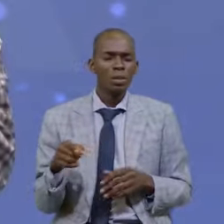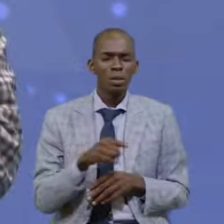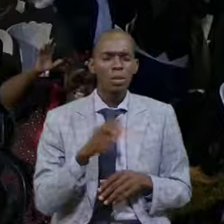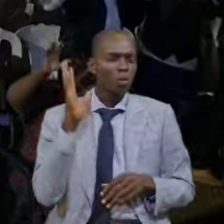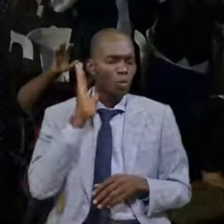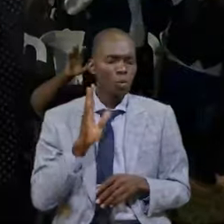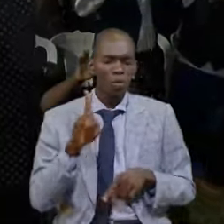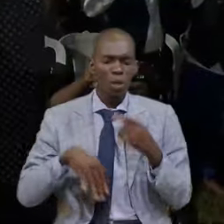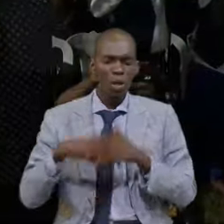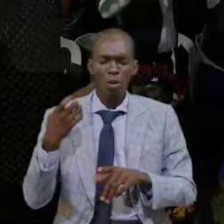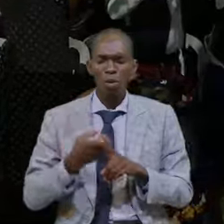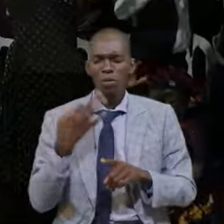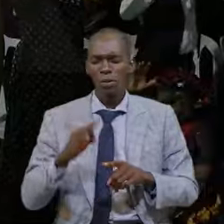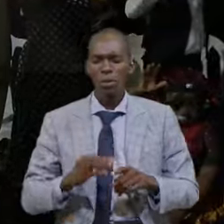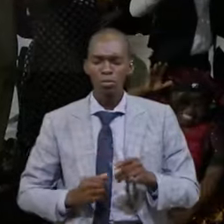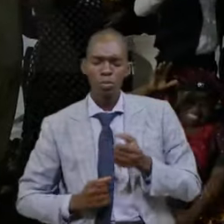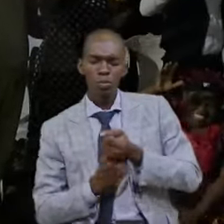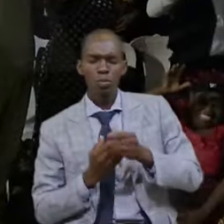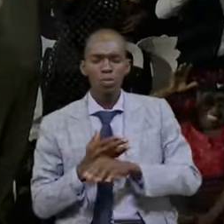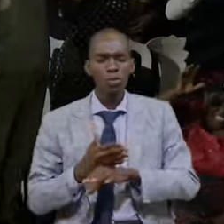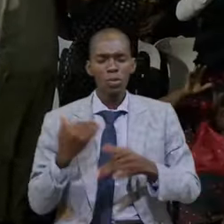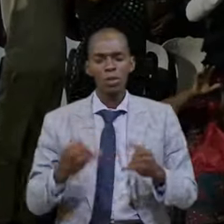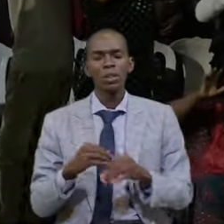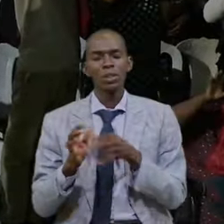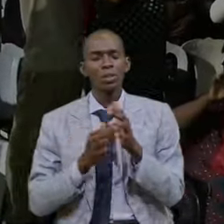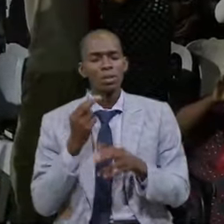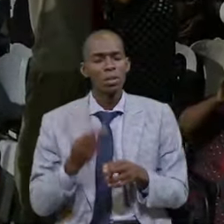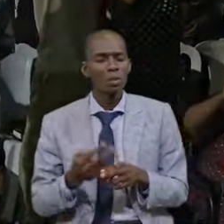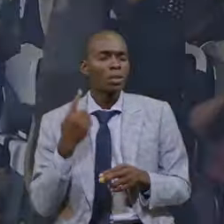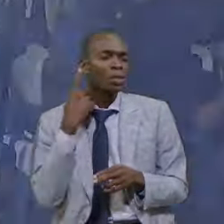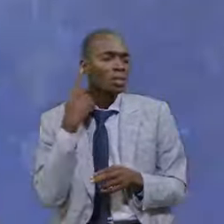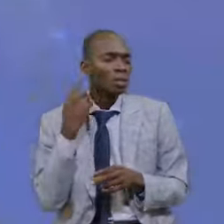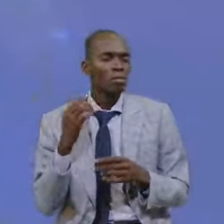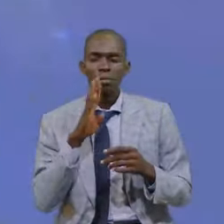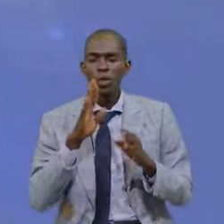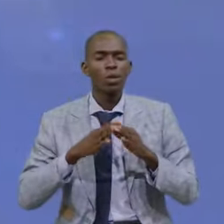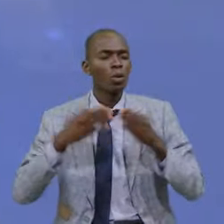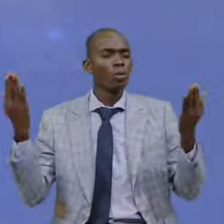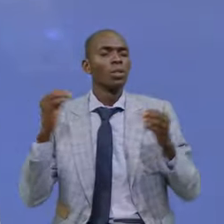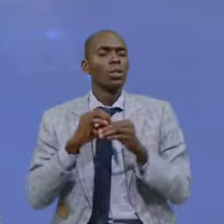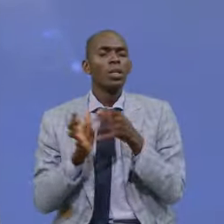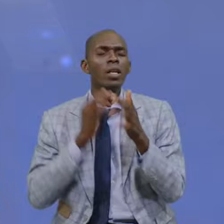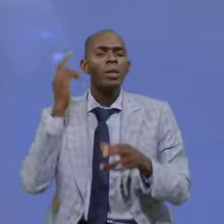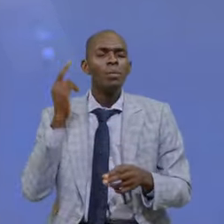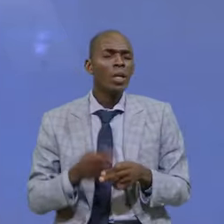in Jesus' name. Deaf ears be opened in Jesus'